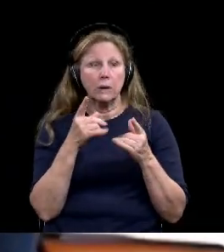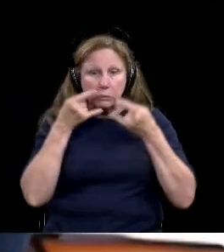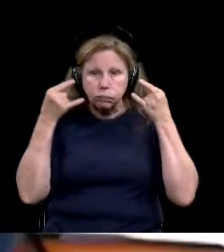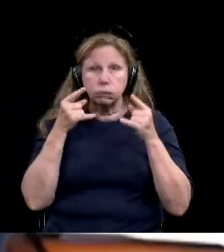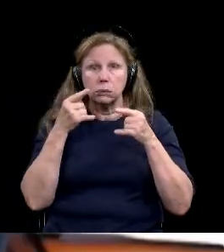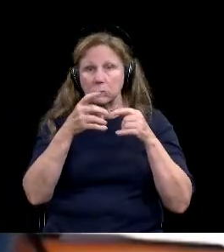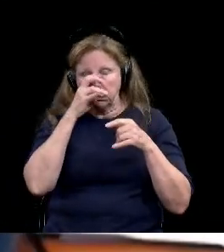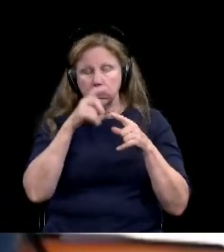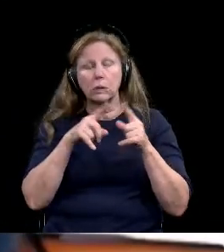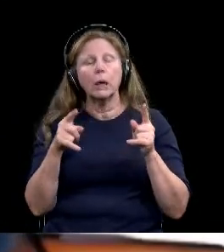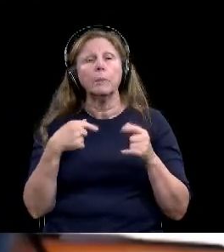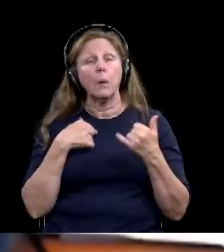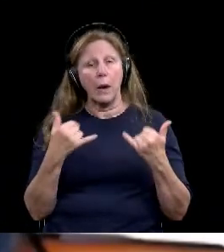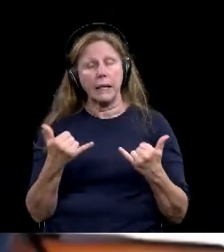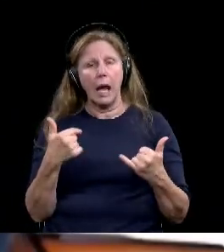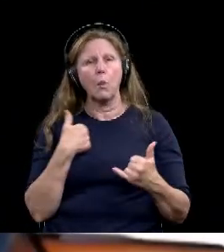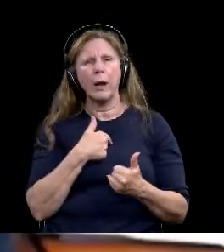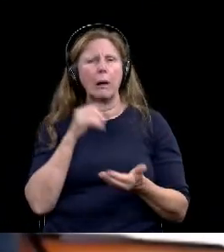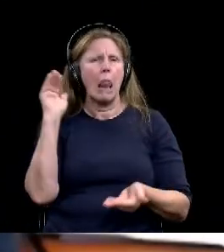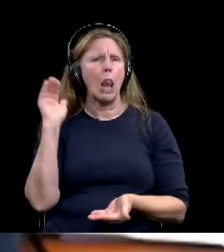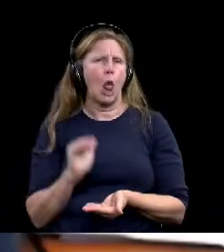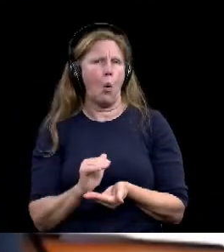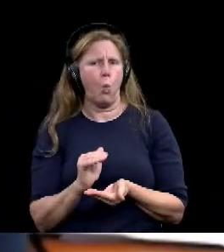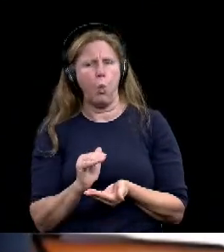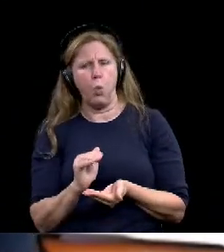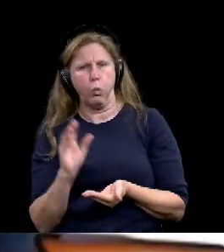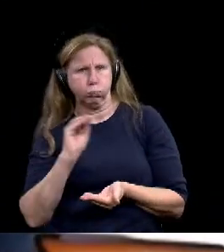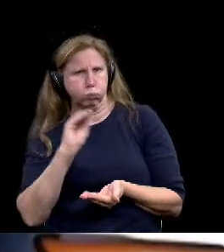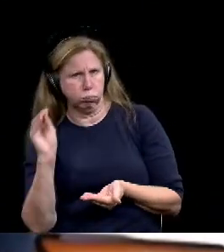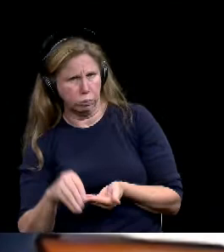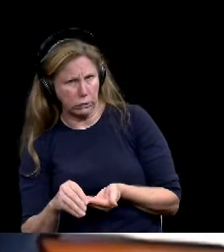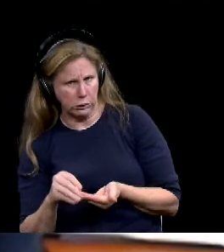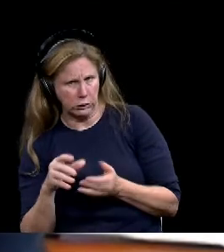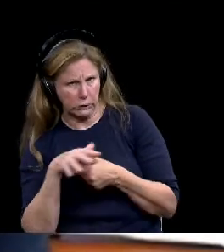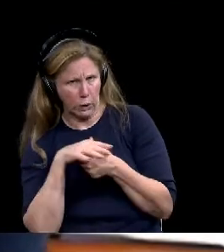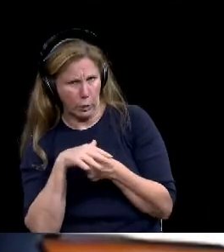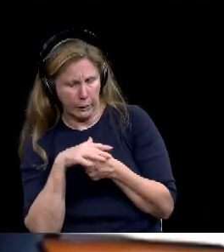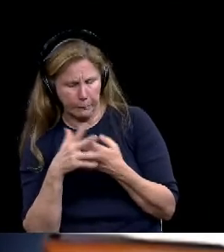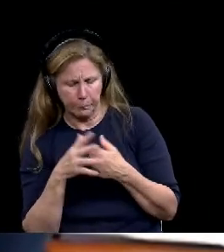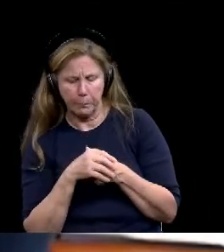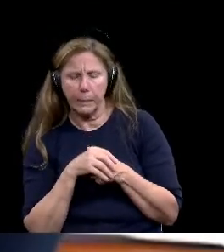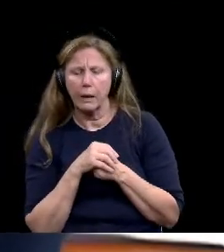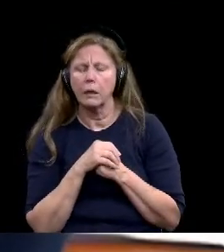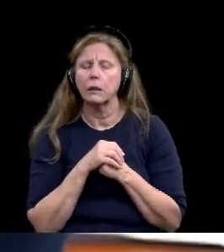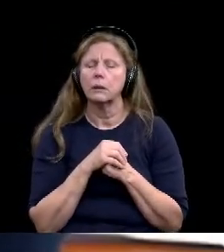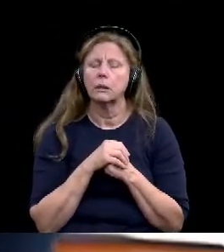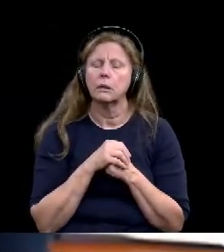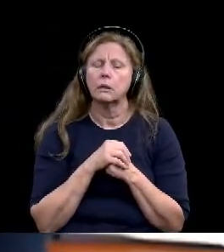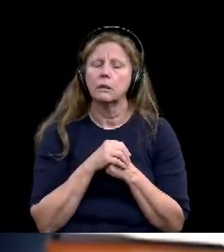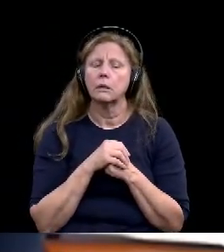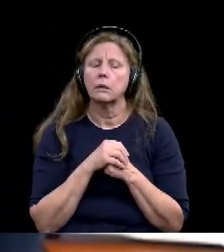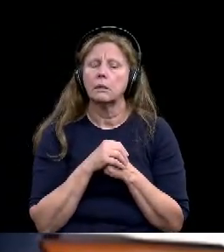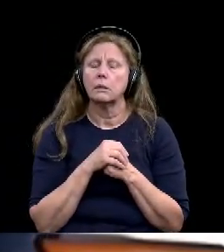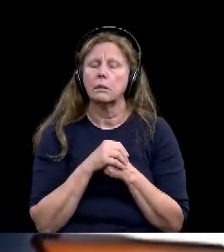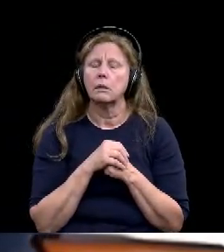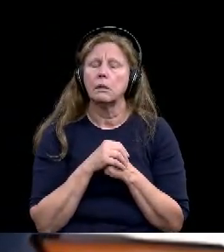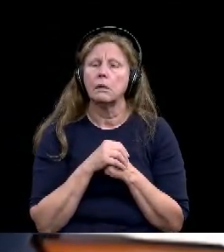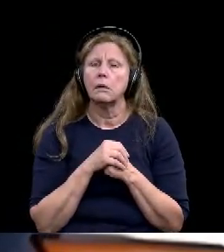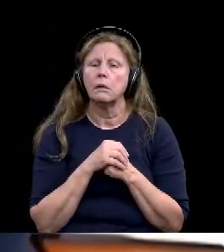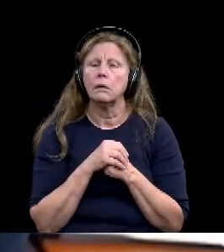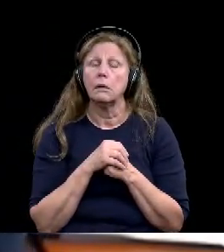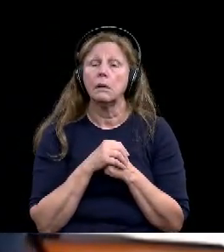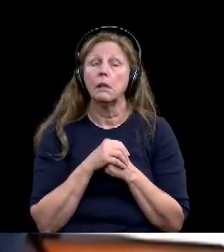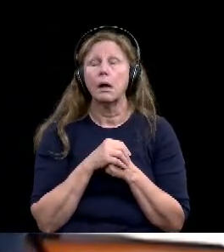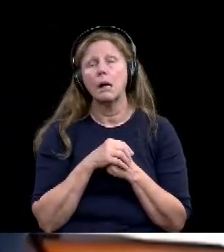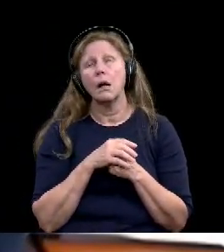We have about a little more than a third of our community vaccinated. So recognize that two-thirds of people, if you just